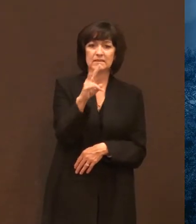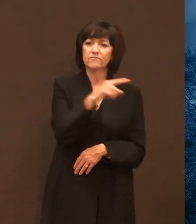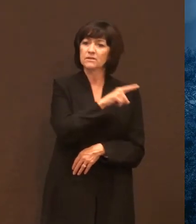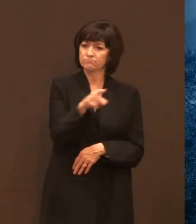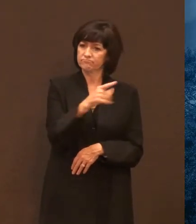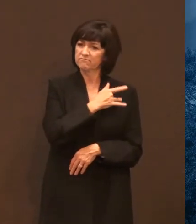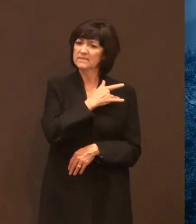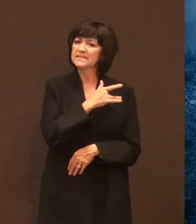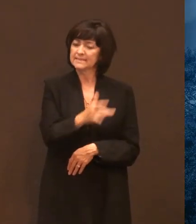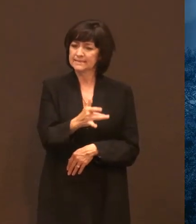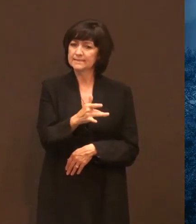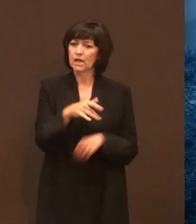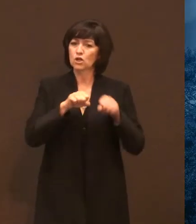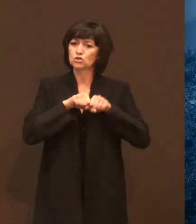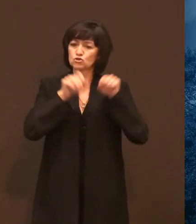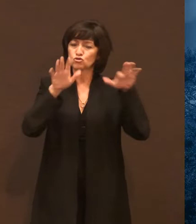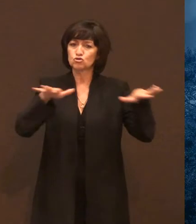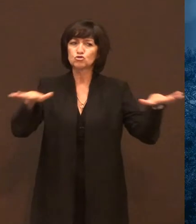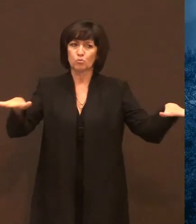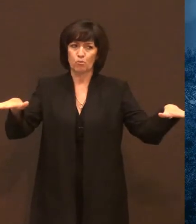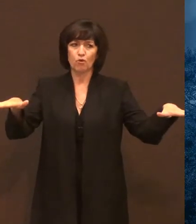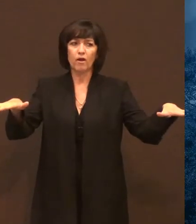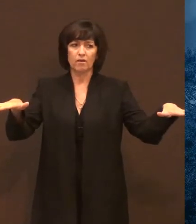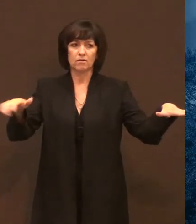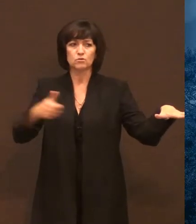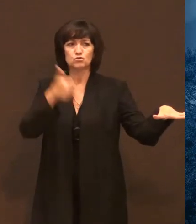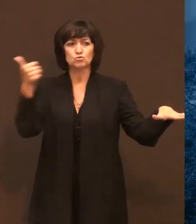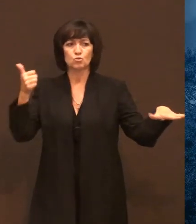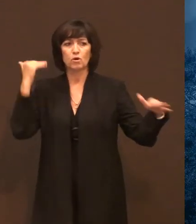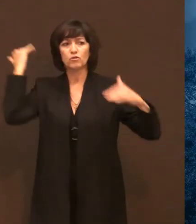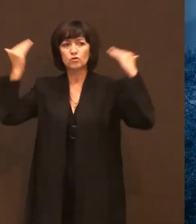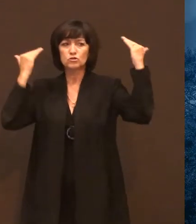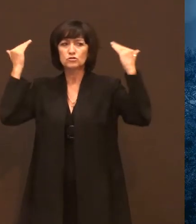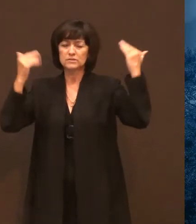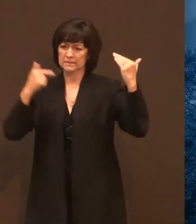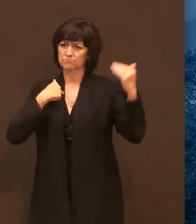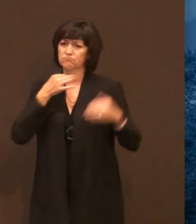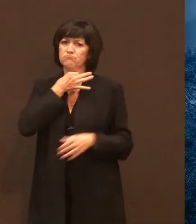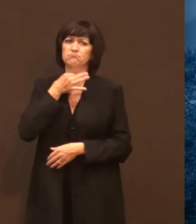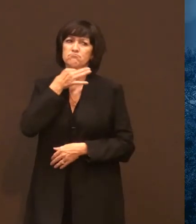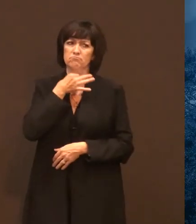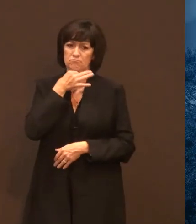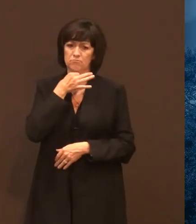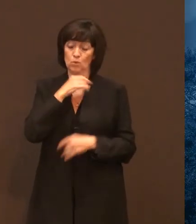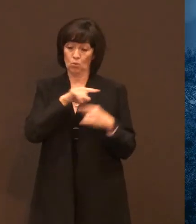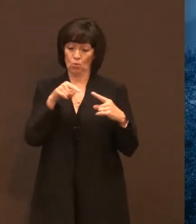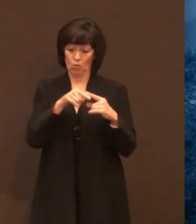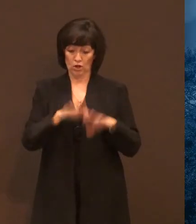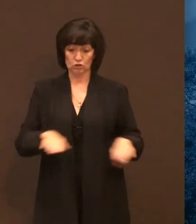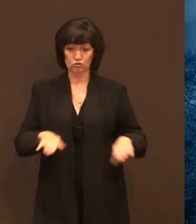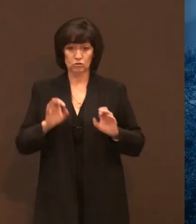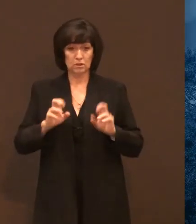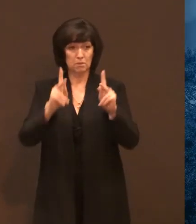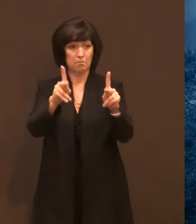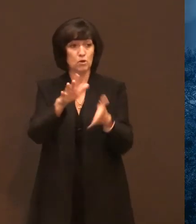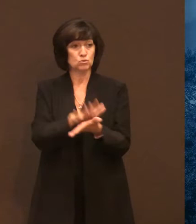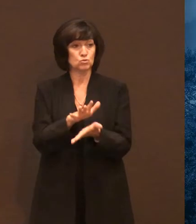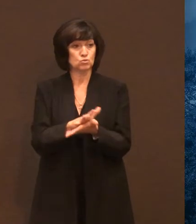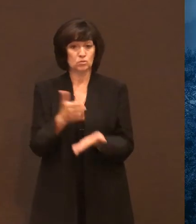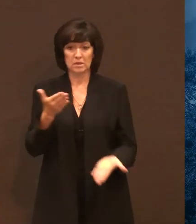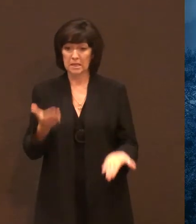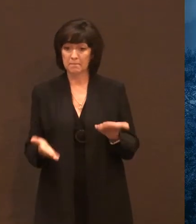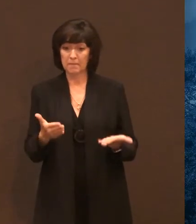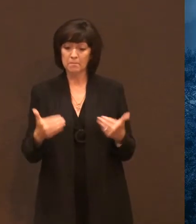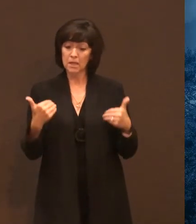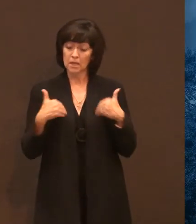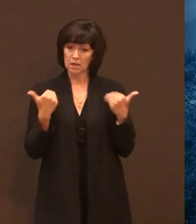I'm curious, when a decision comes down regarding in-school instruction, is it likely that younger kids might be in school